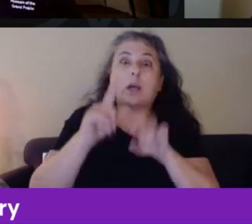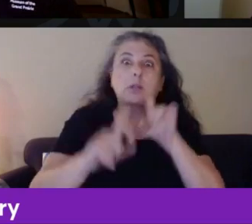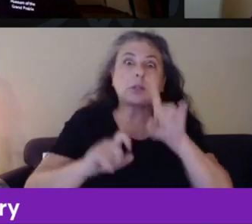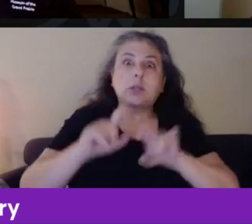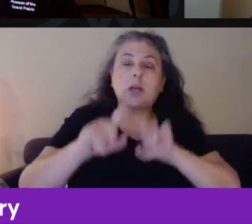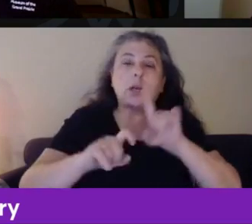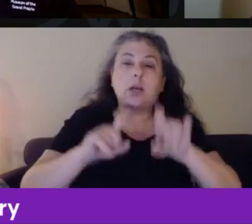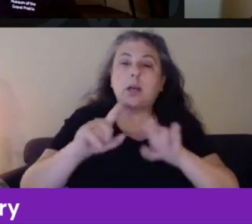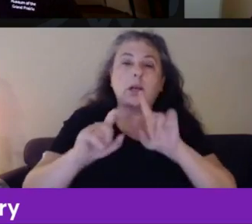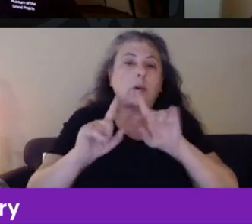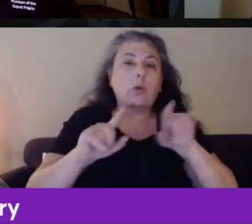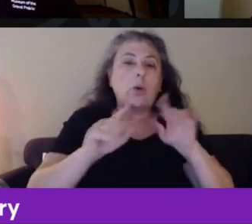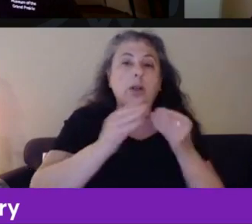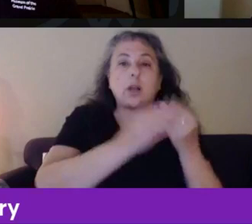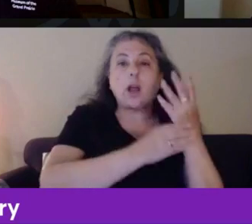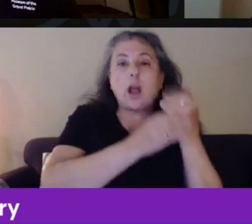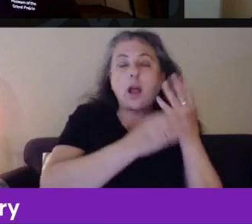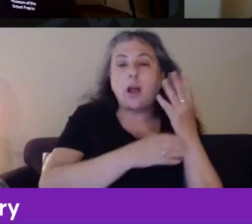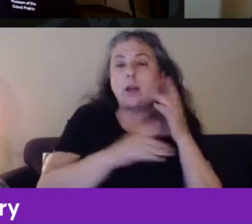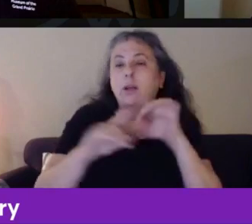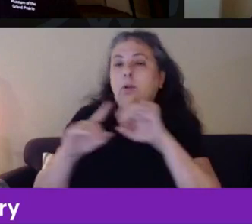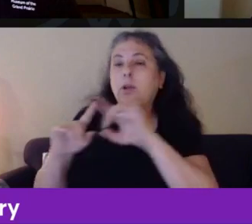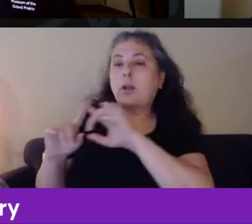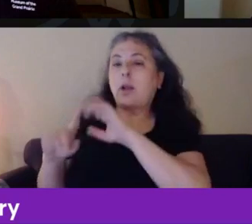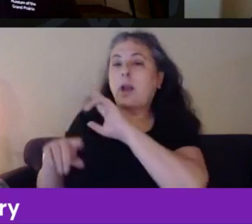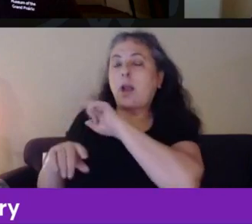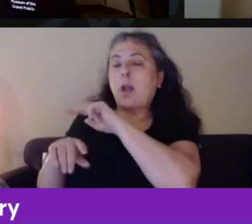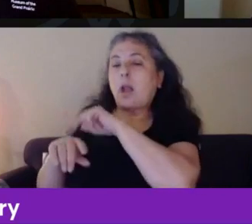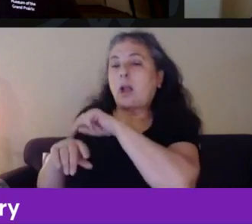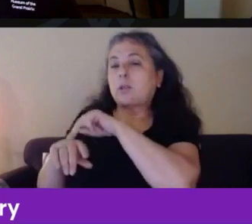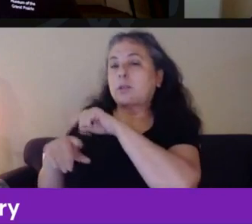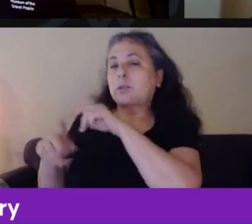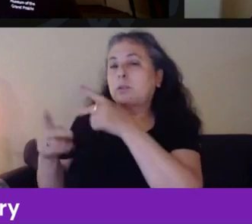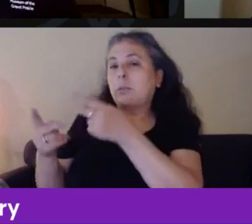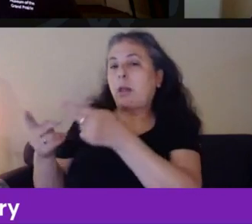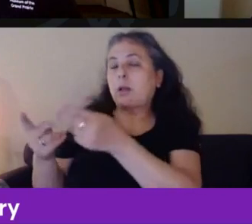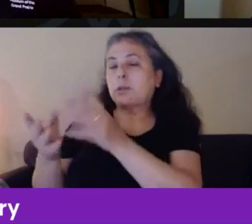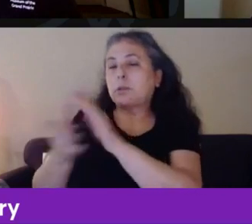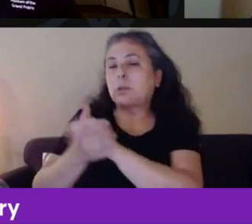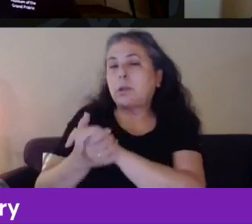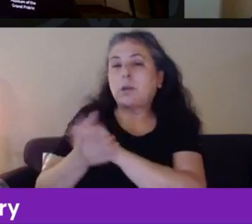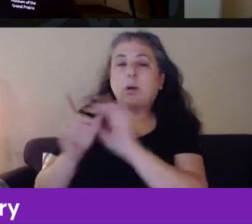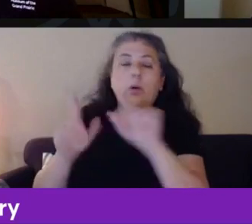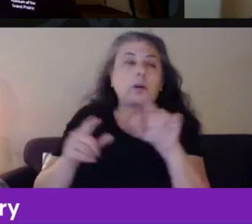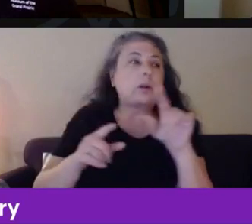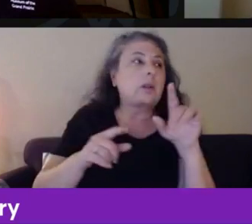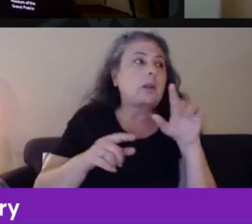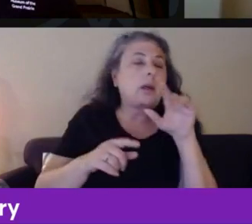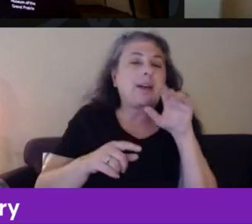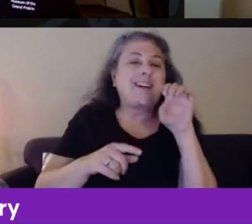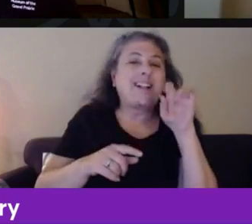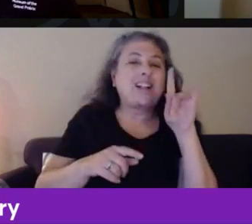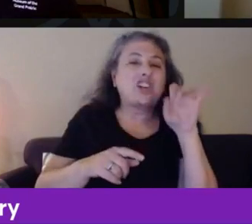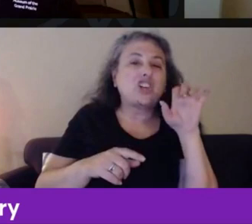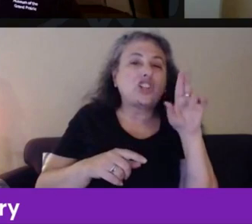went to gardens, went to nature places and asked questions, went to my elders and asked